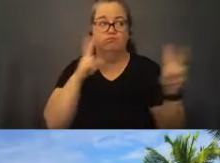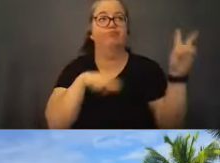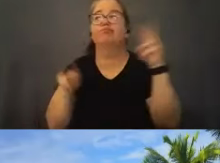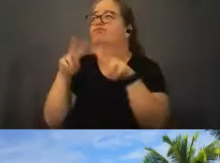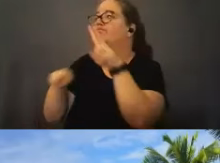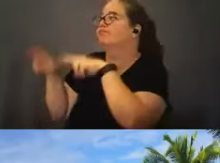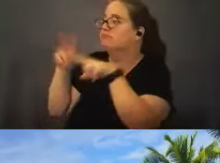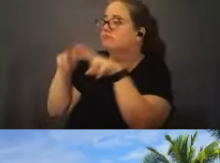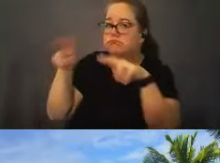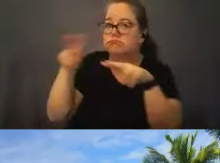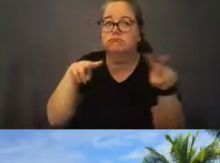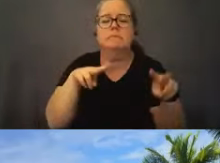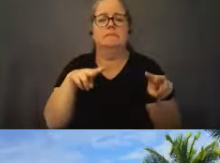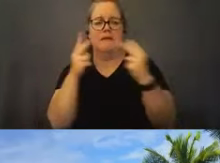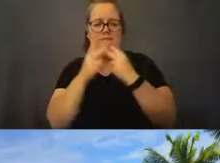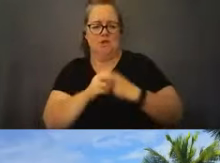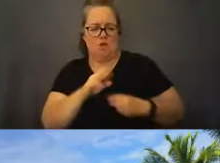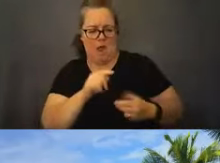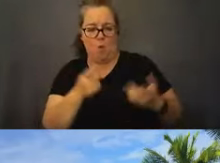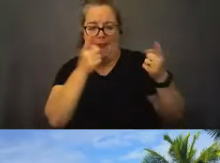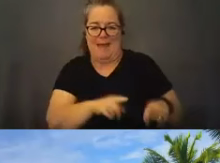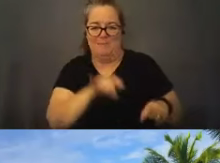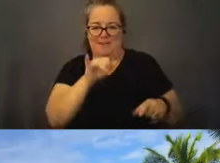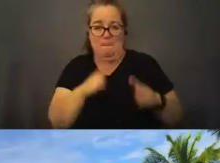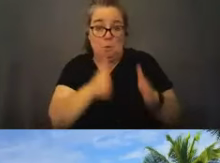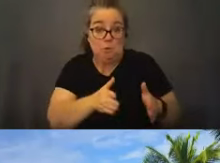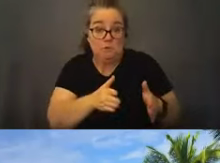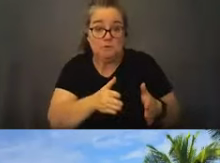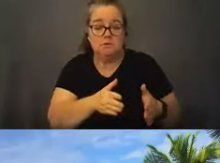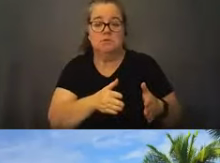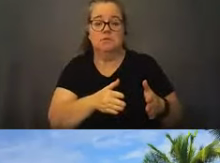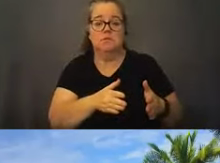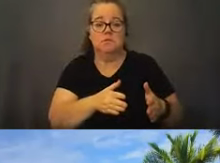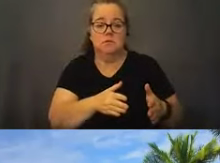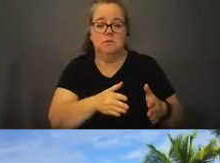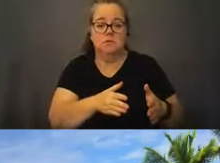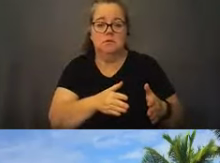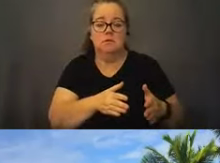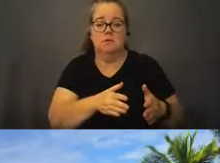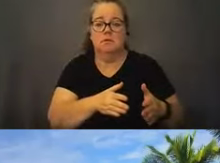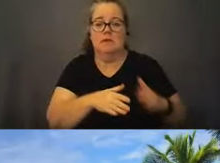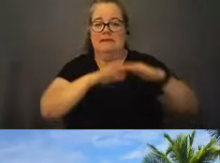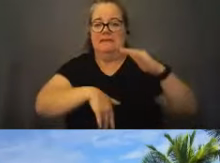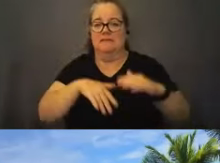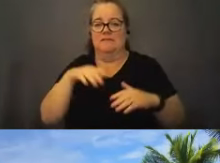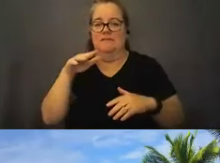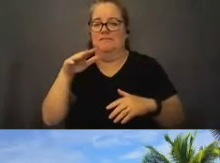and try to figure out what happened in 3 to 5 seconds, just very